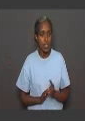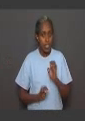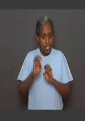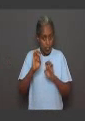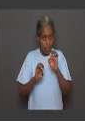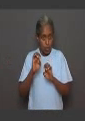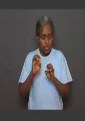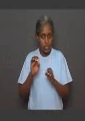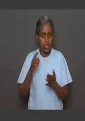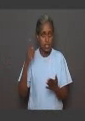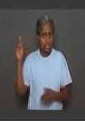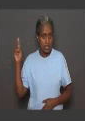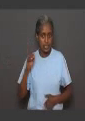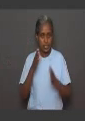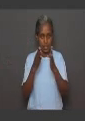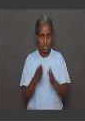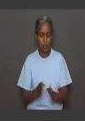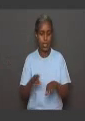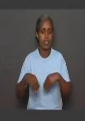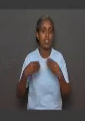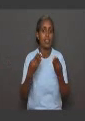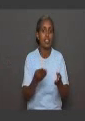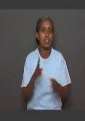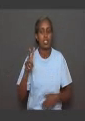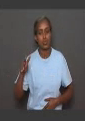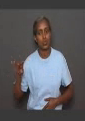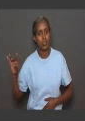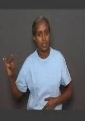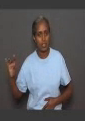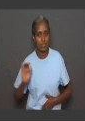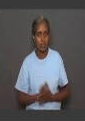Evaluating this determinant gives us 28.